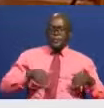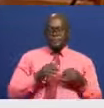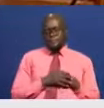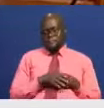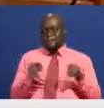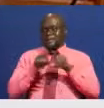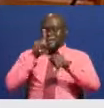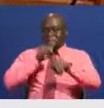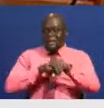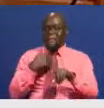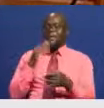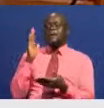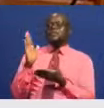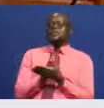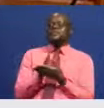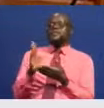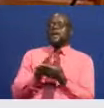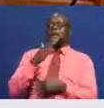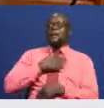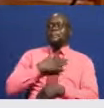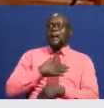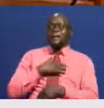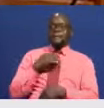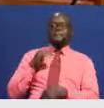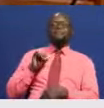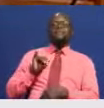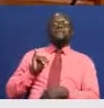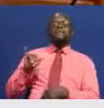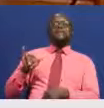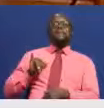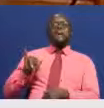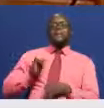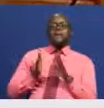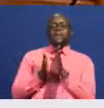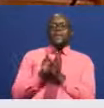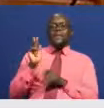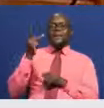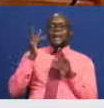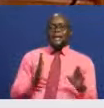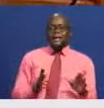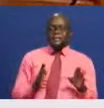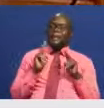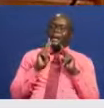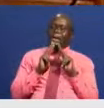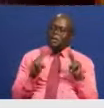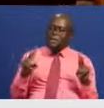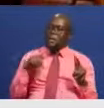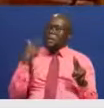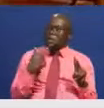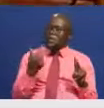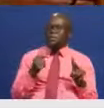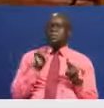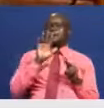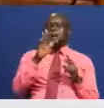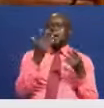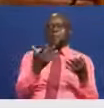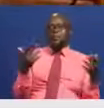like to also share my sympathies with the Kenyans, innocent Kenyans, whose